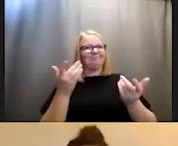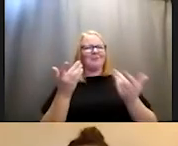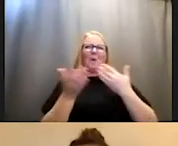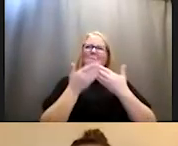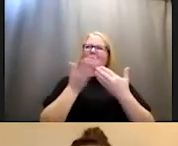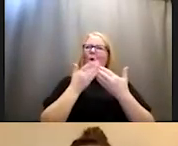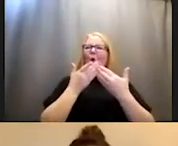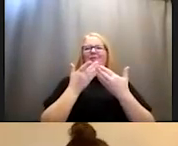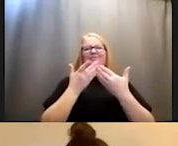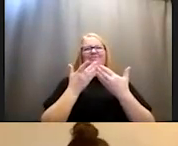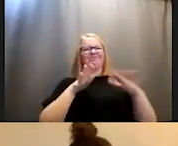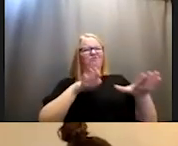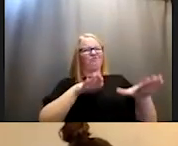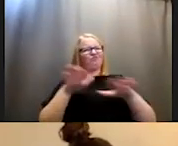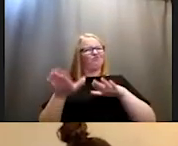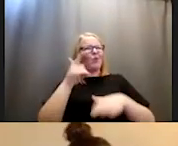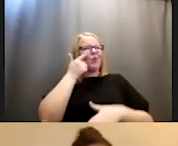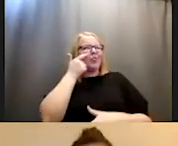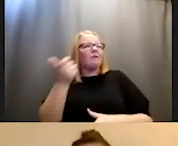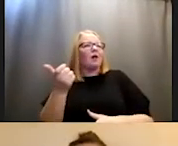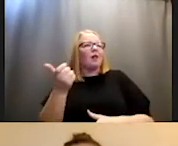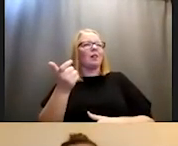of pared back and youthful look.